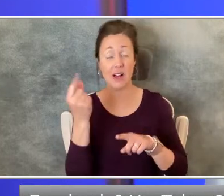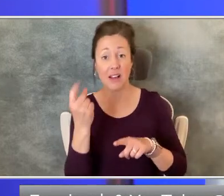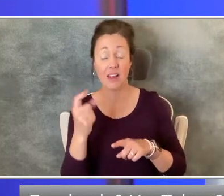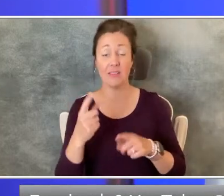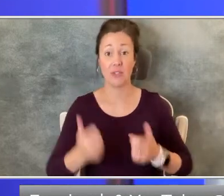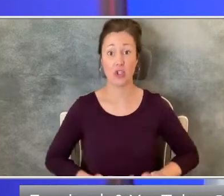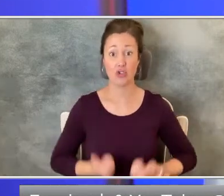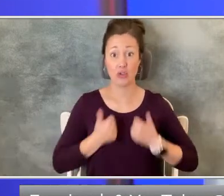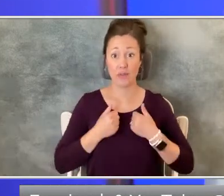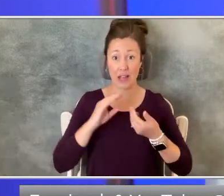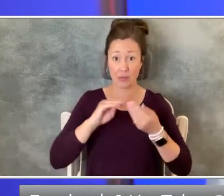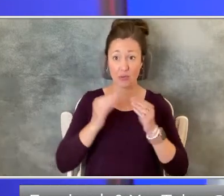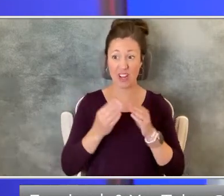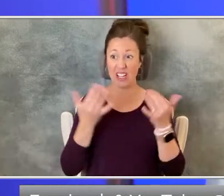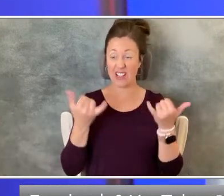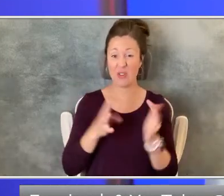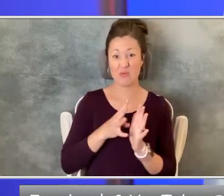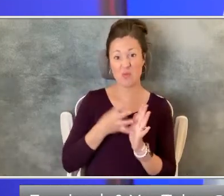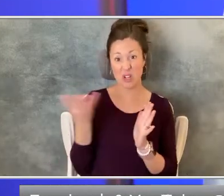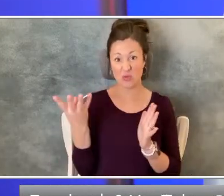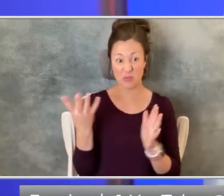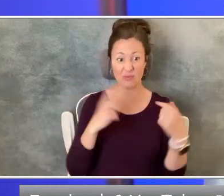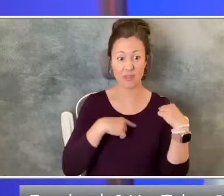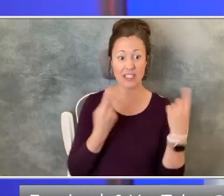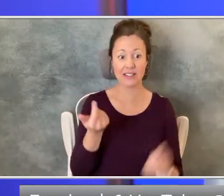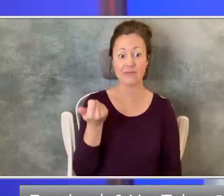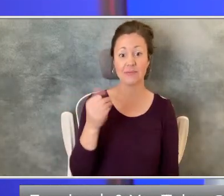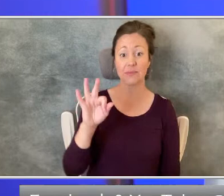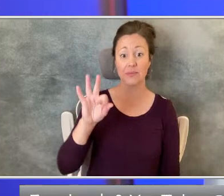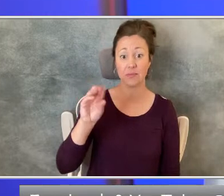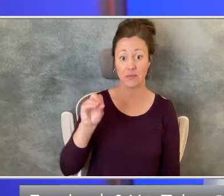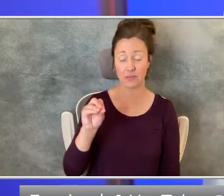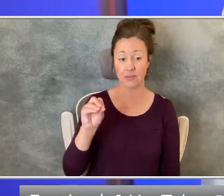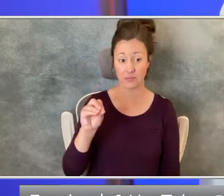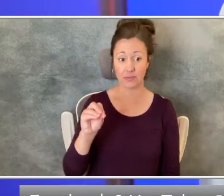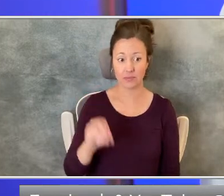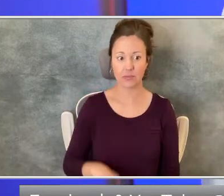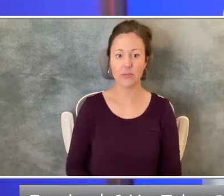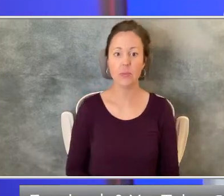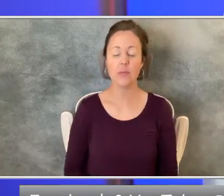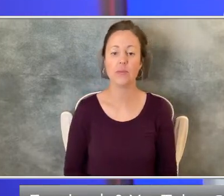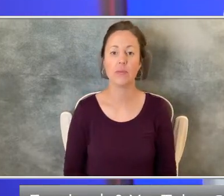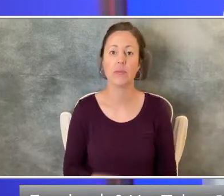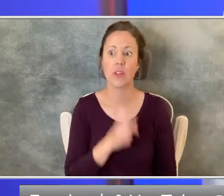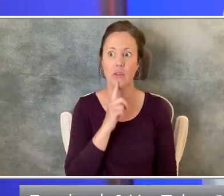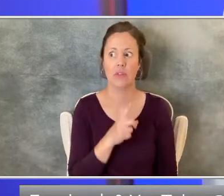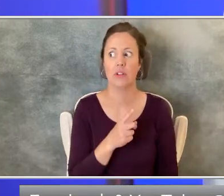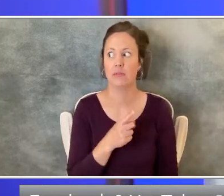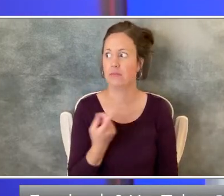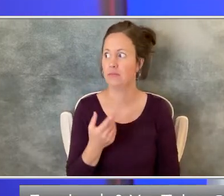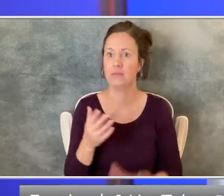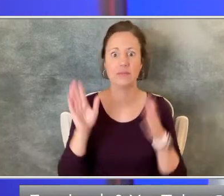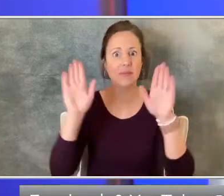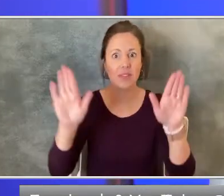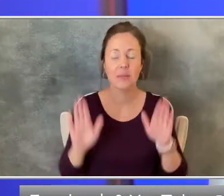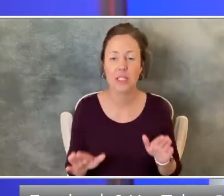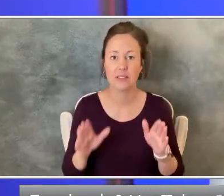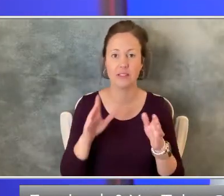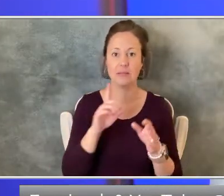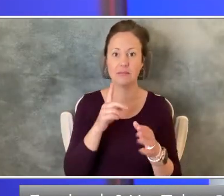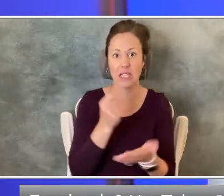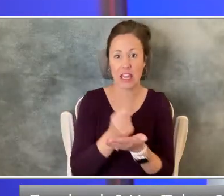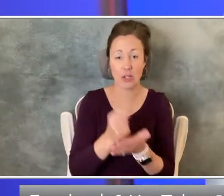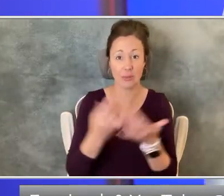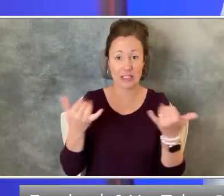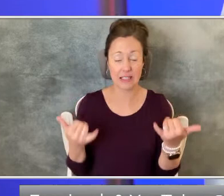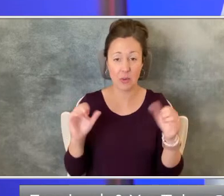the field in 1990 for patients with amyloidosis, and there are extraordinarily promising therapies that are currently being